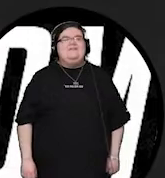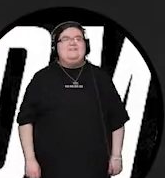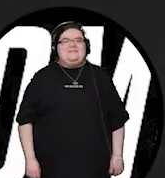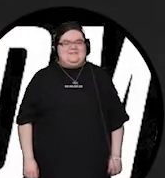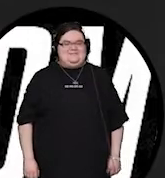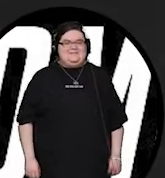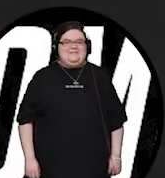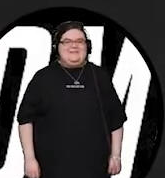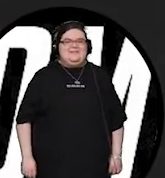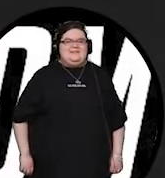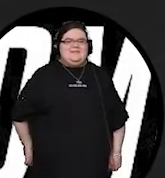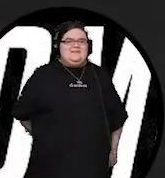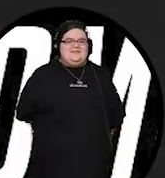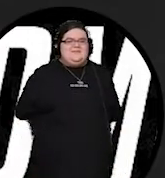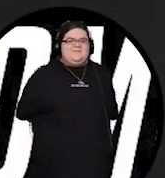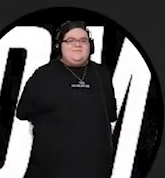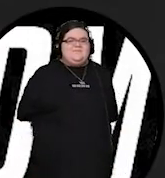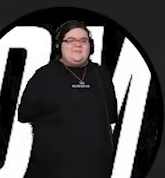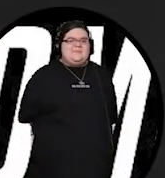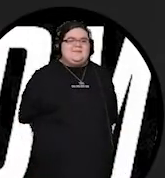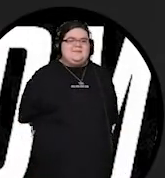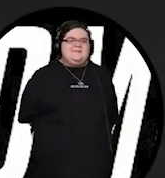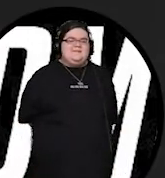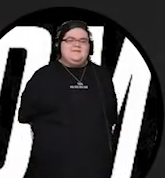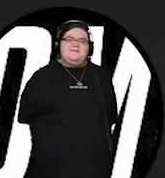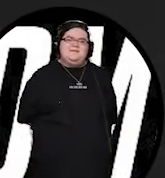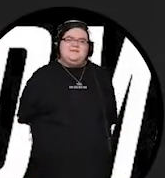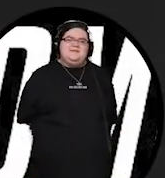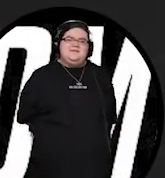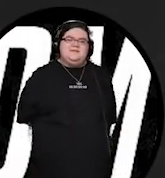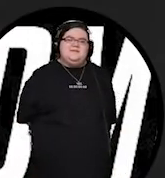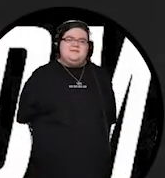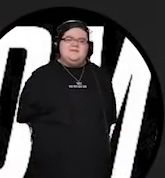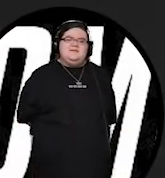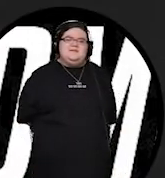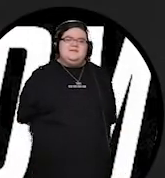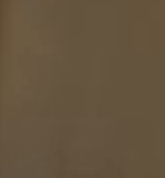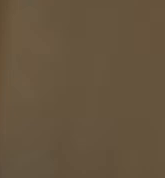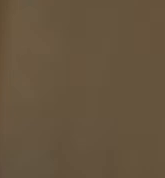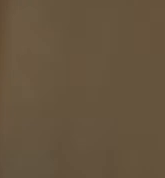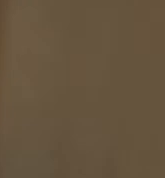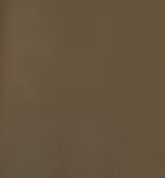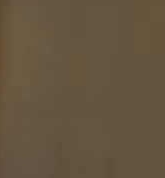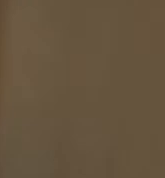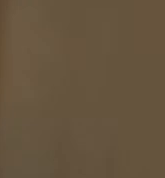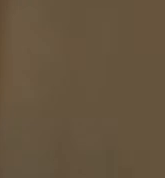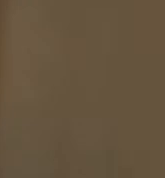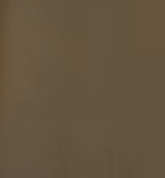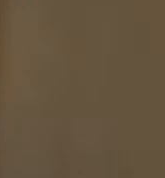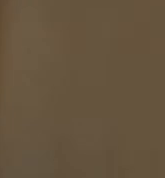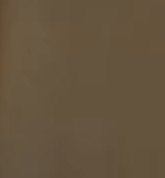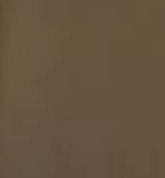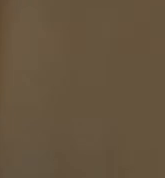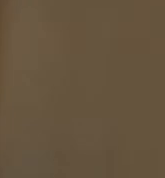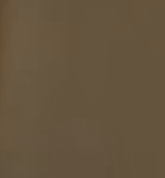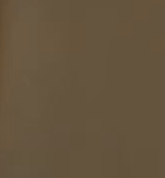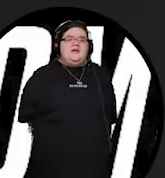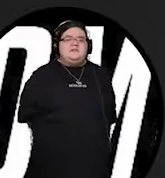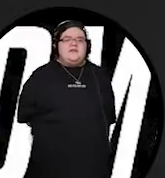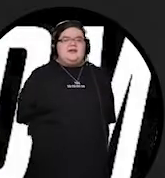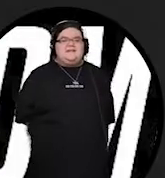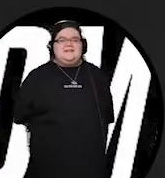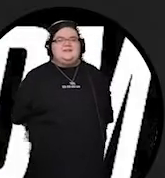know. Working, exclusive footage. Fuck knows what is. You know what? Going, the fact is, he's doing more than the Donny